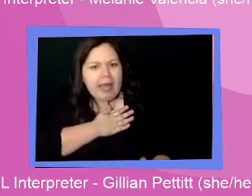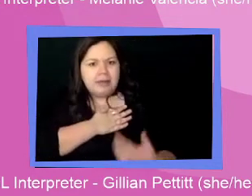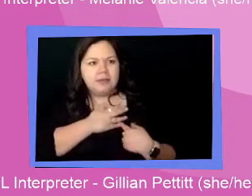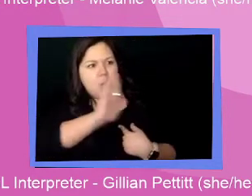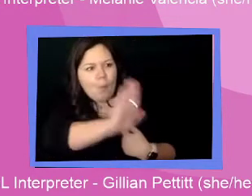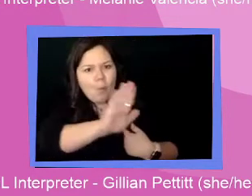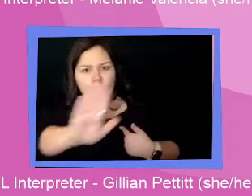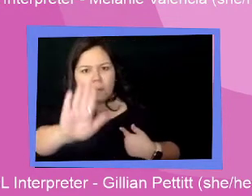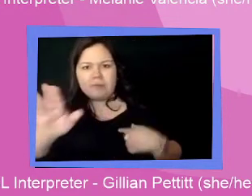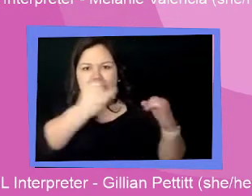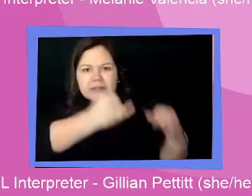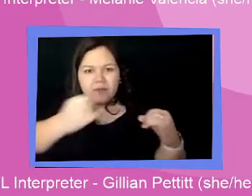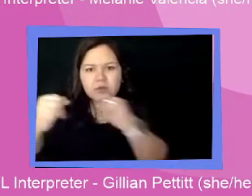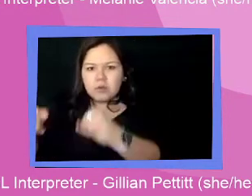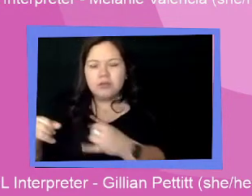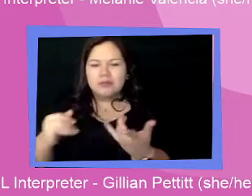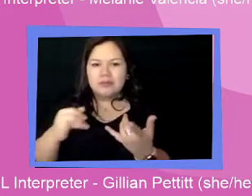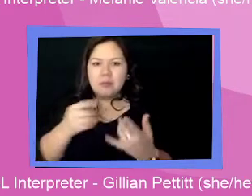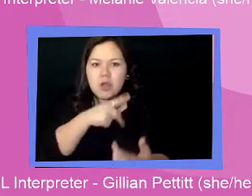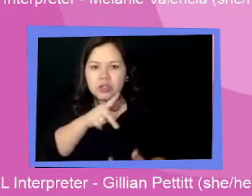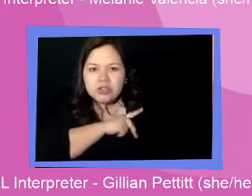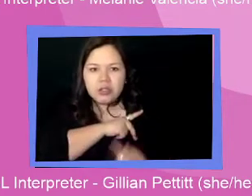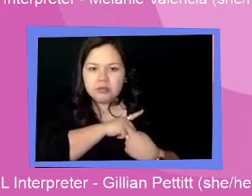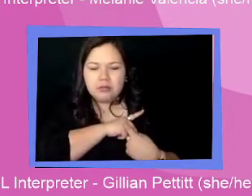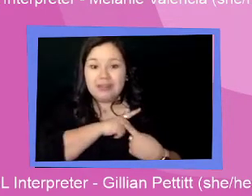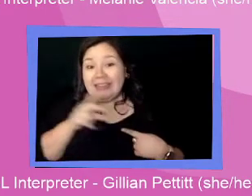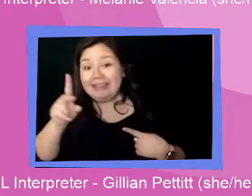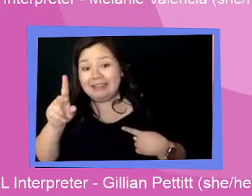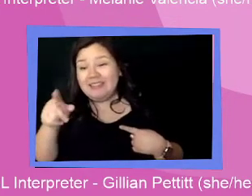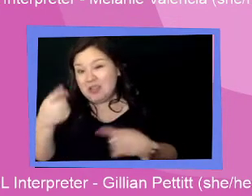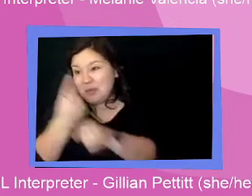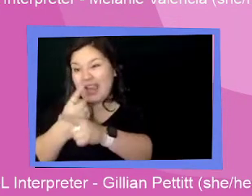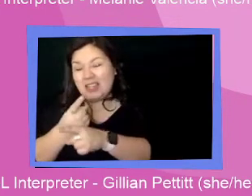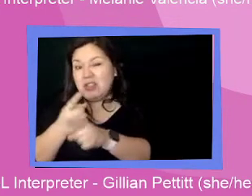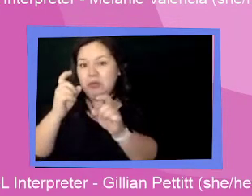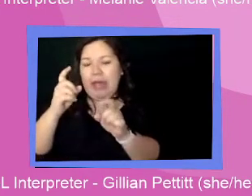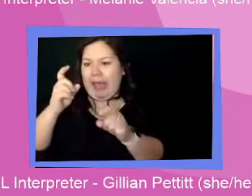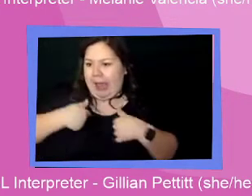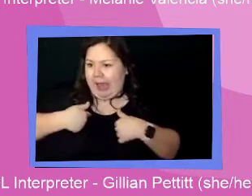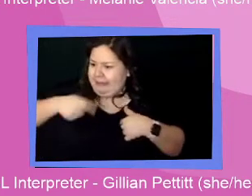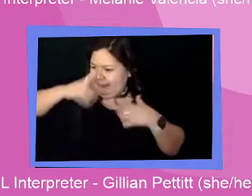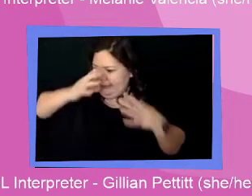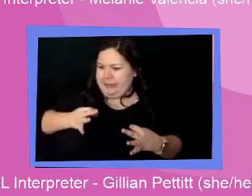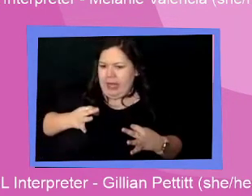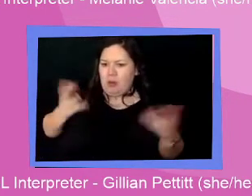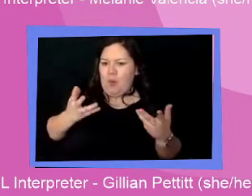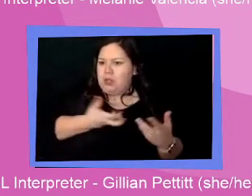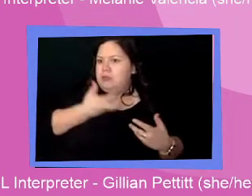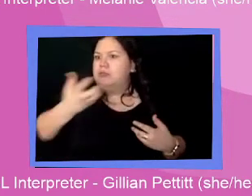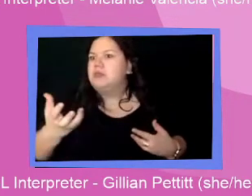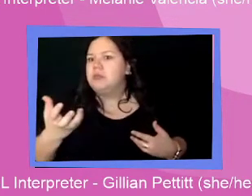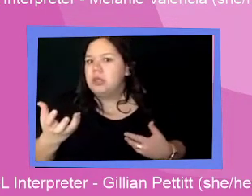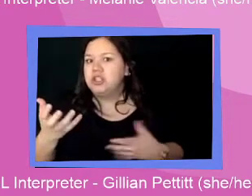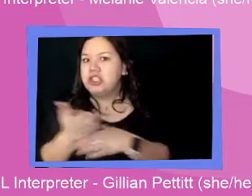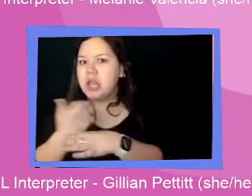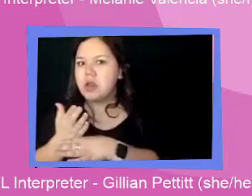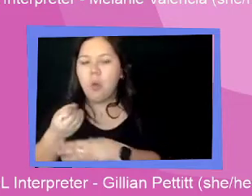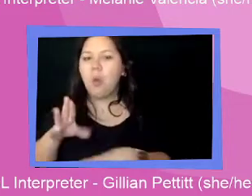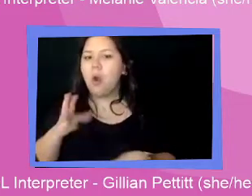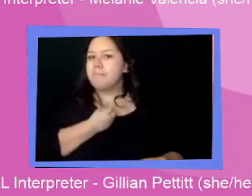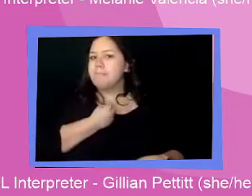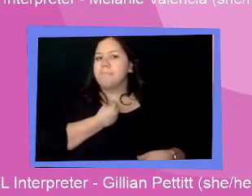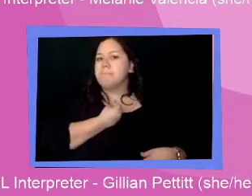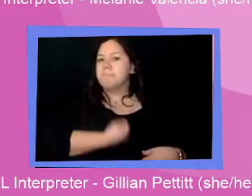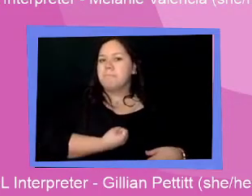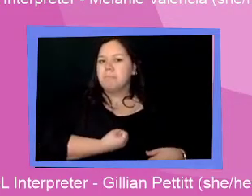like you choose what you share or don't share. So I think in my books, I really liked having individuals struggling with something traumatic,